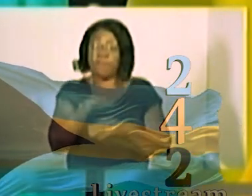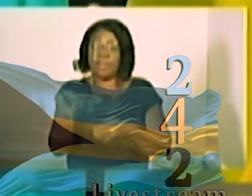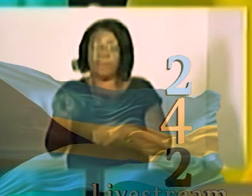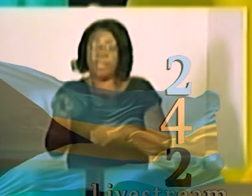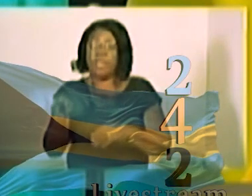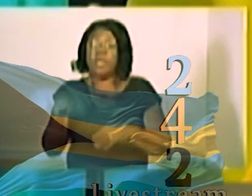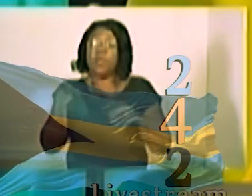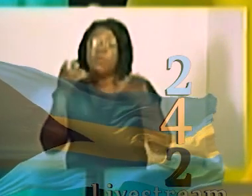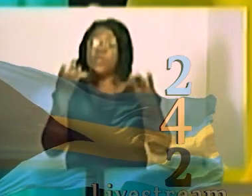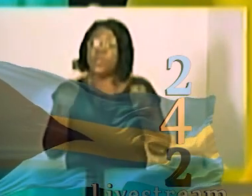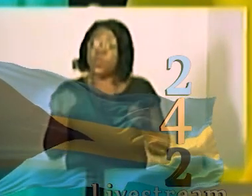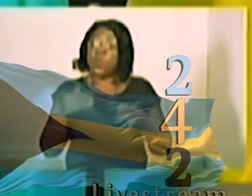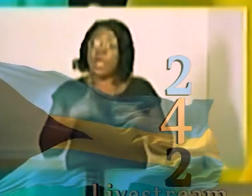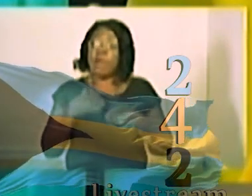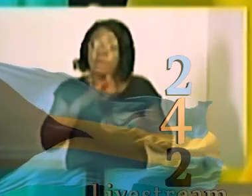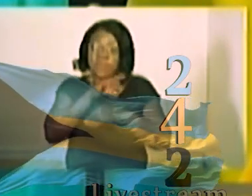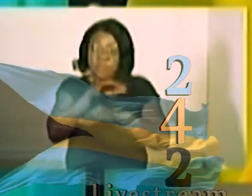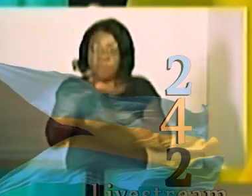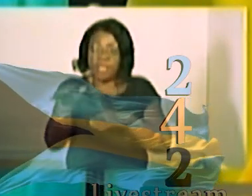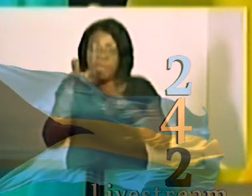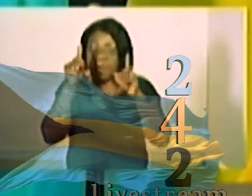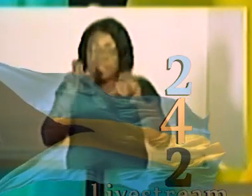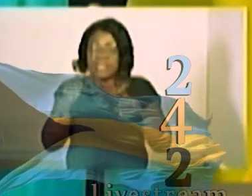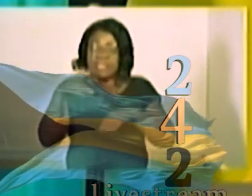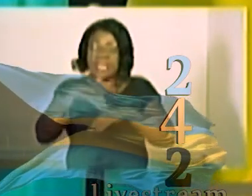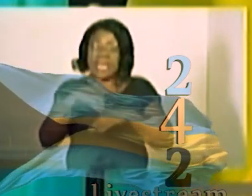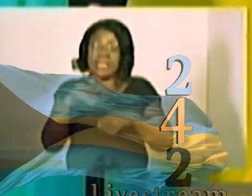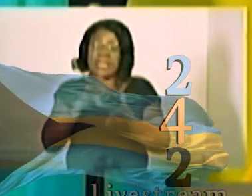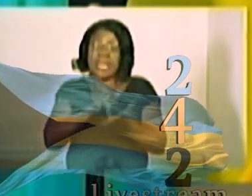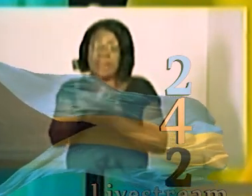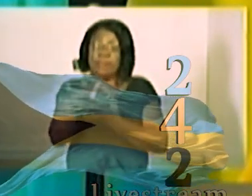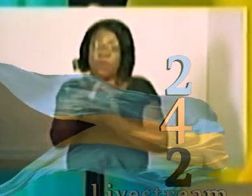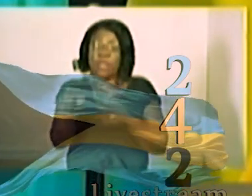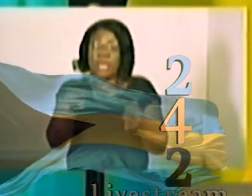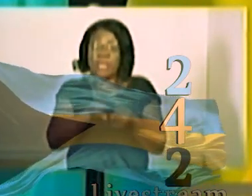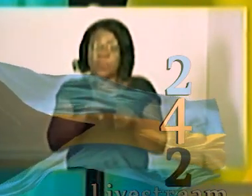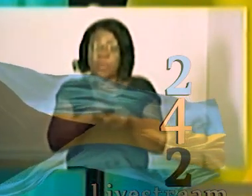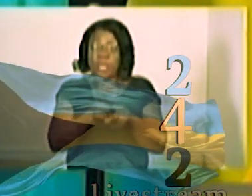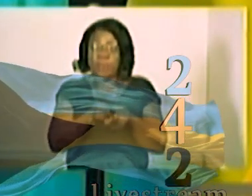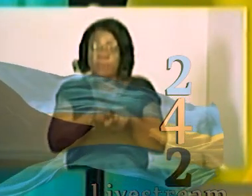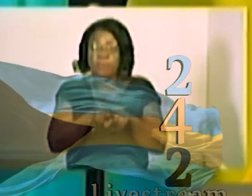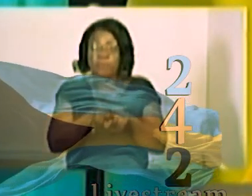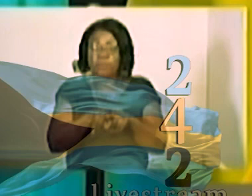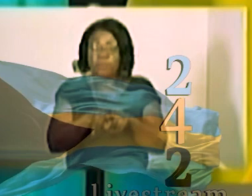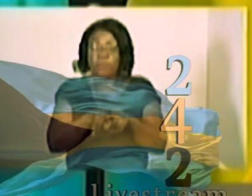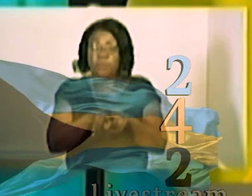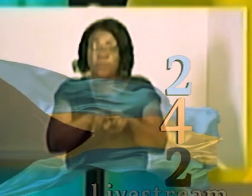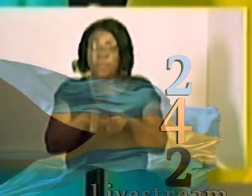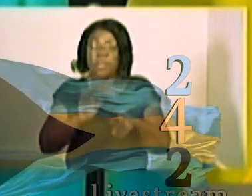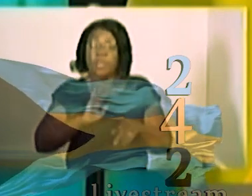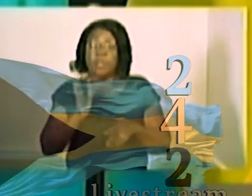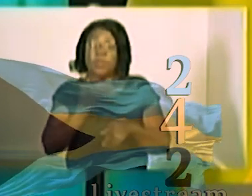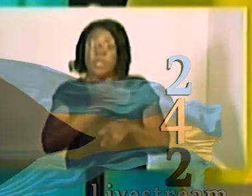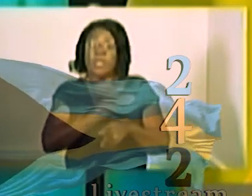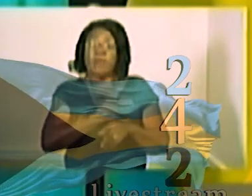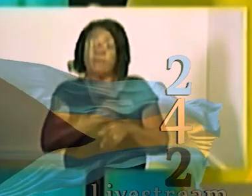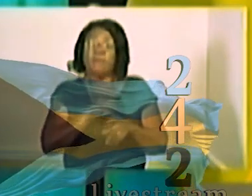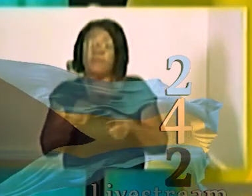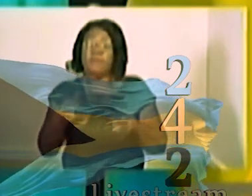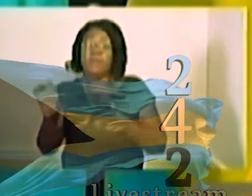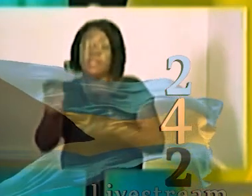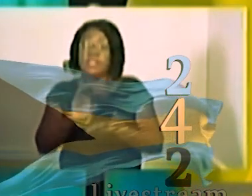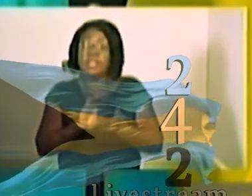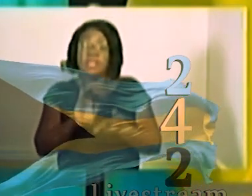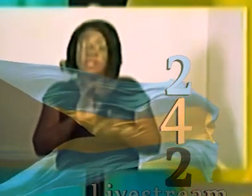at the airport as well, and we have those linkages with the at various sentinel